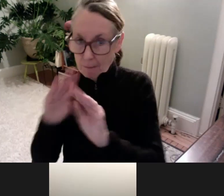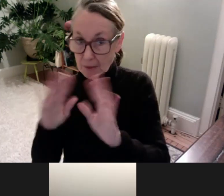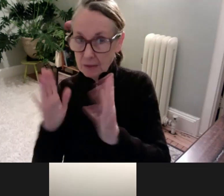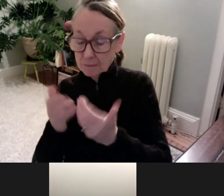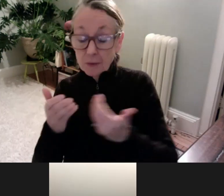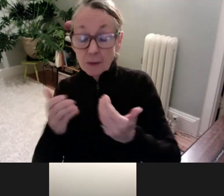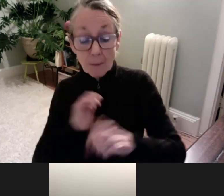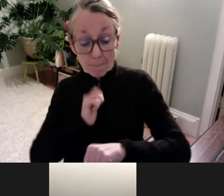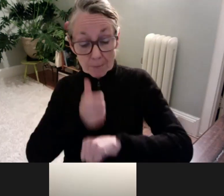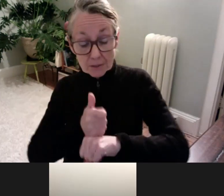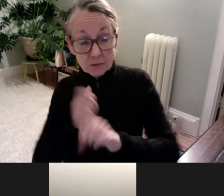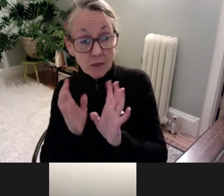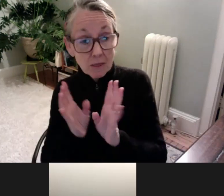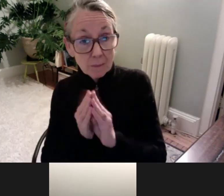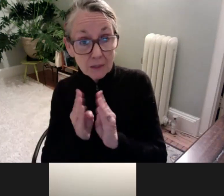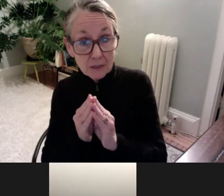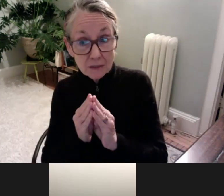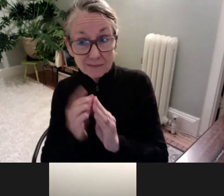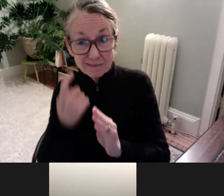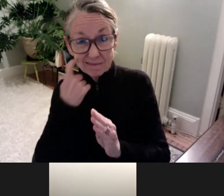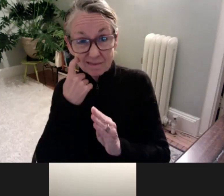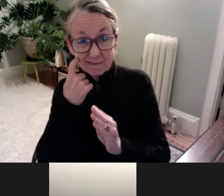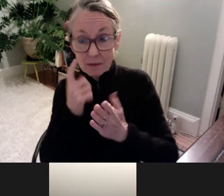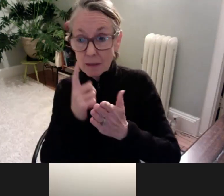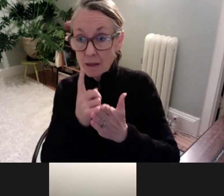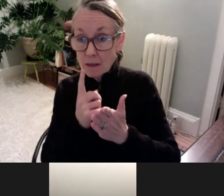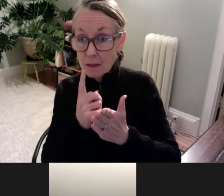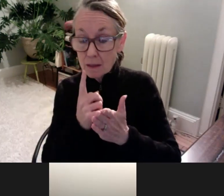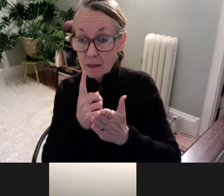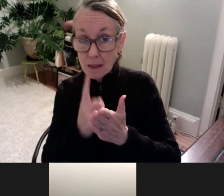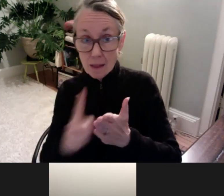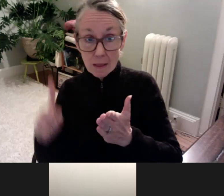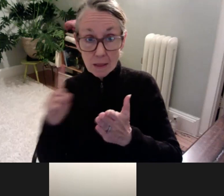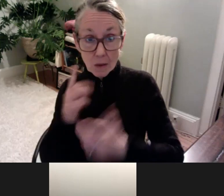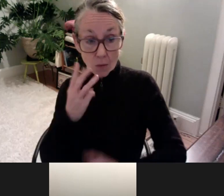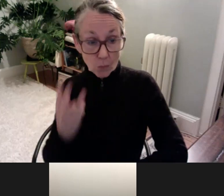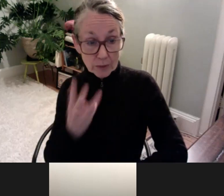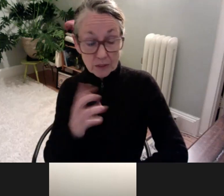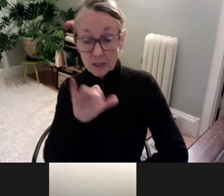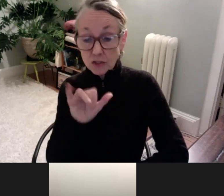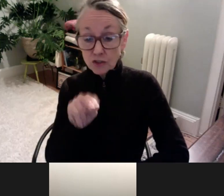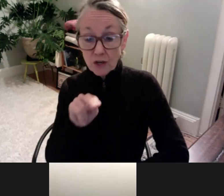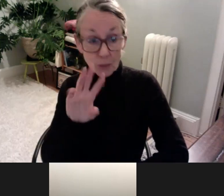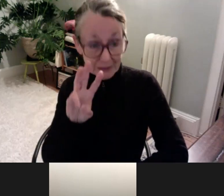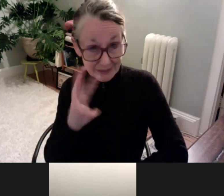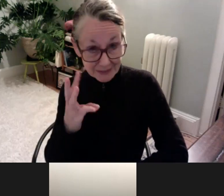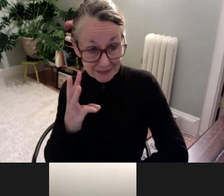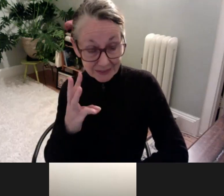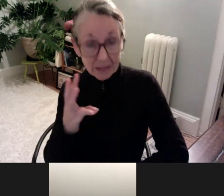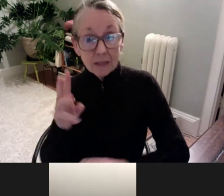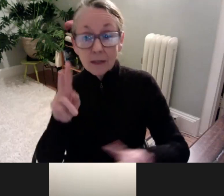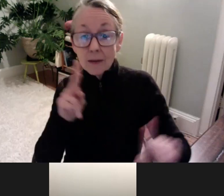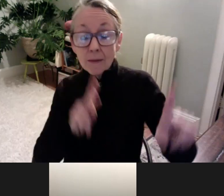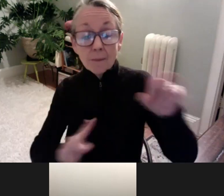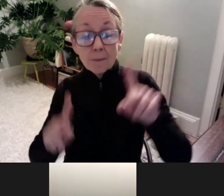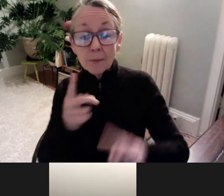Based on the meeting that we had last Wednesday on January 6th, what people